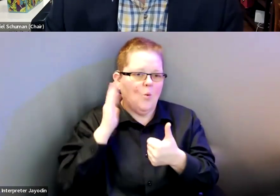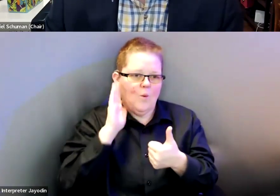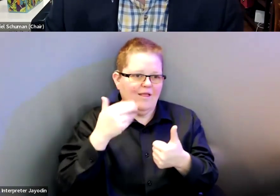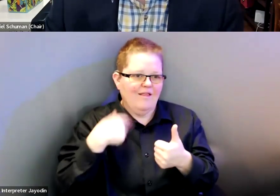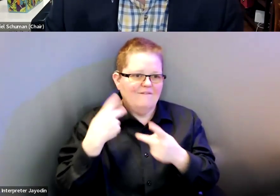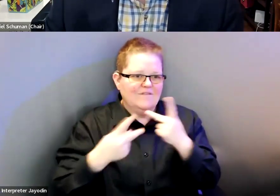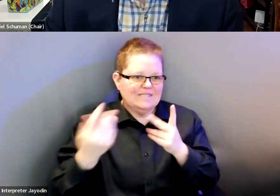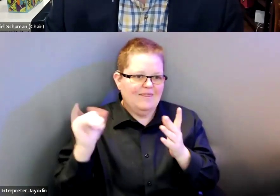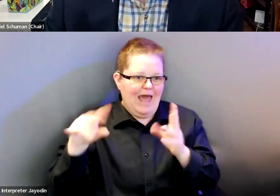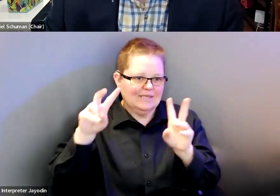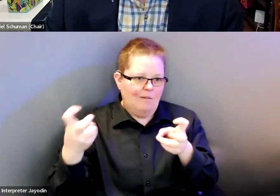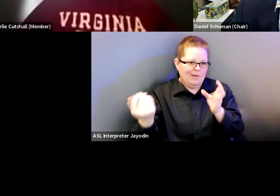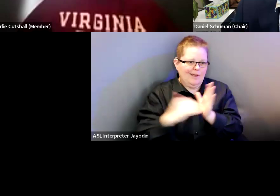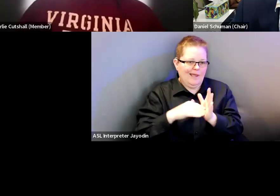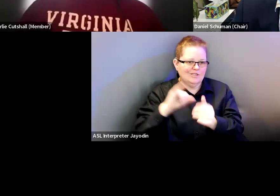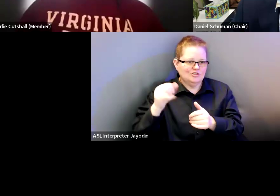please.